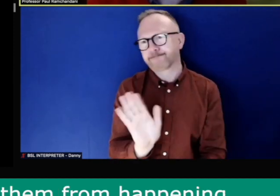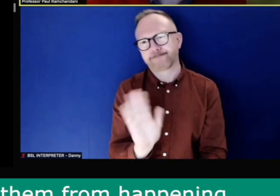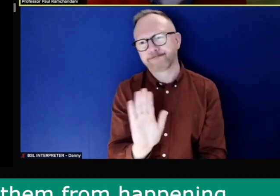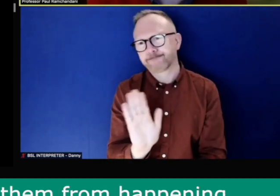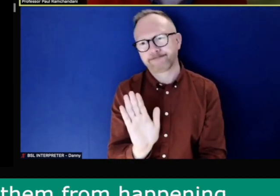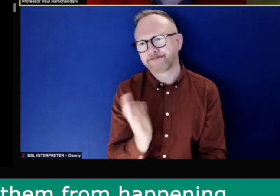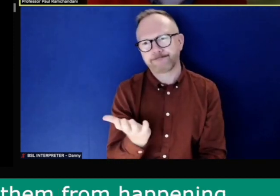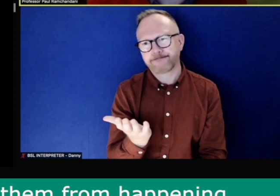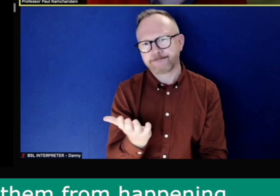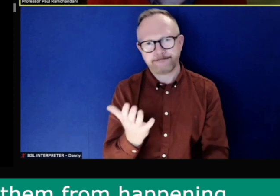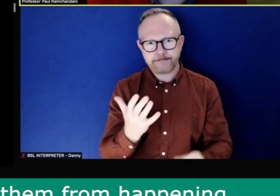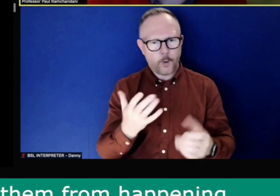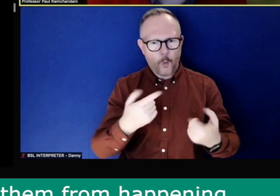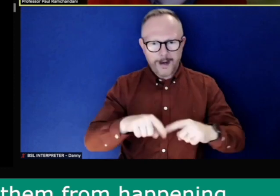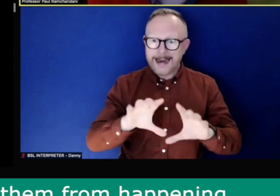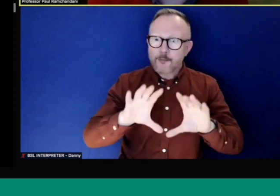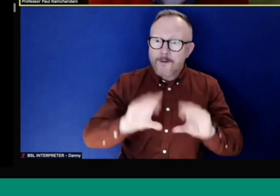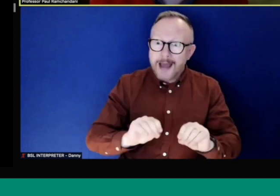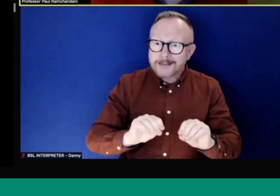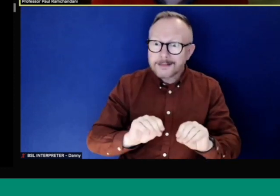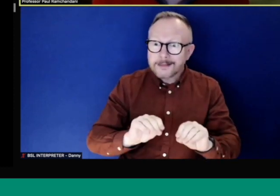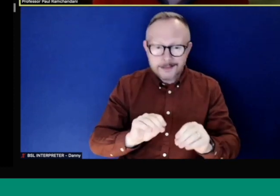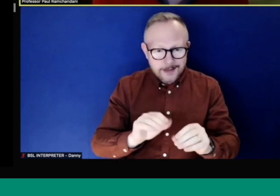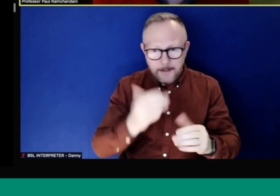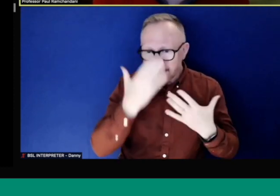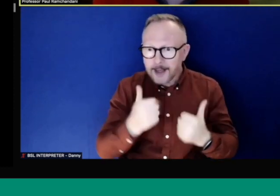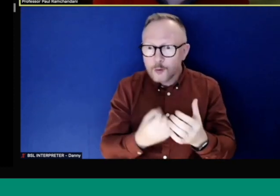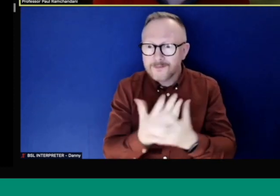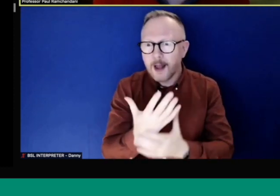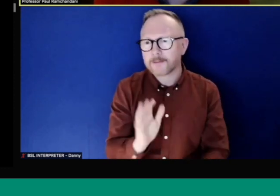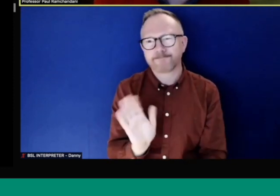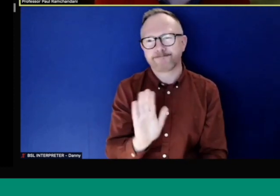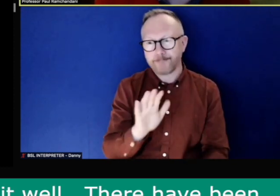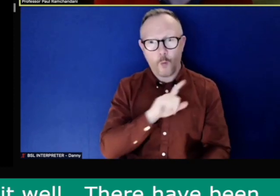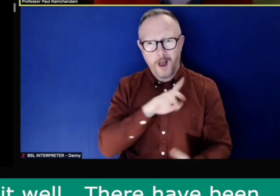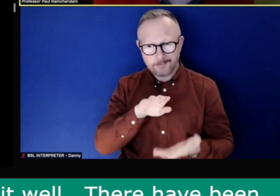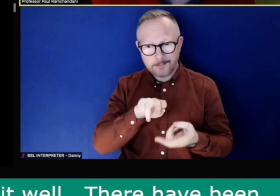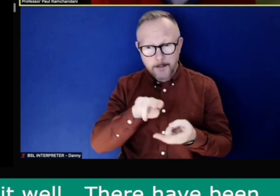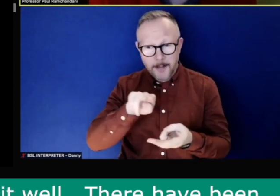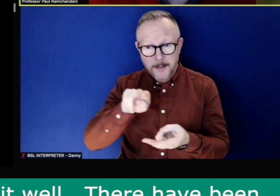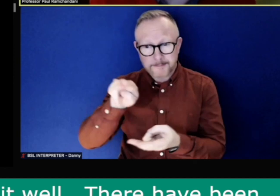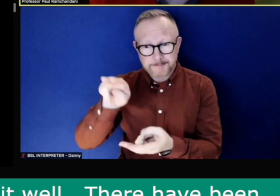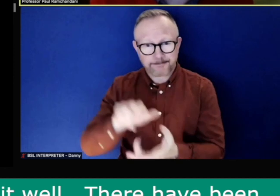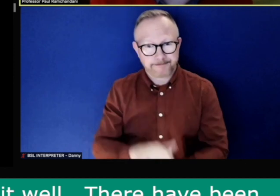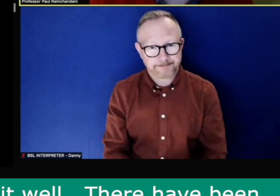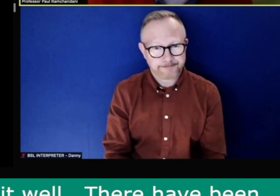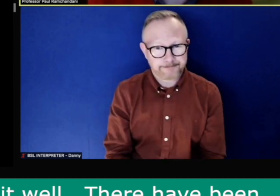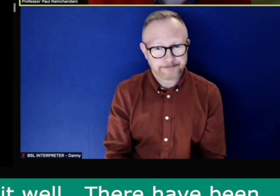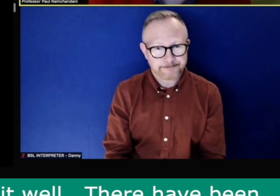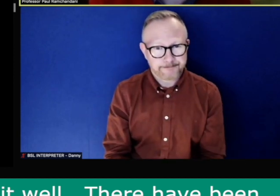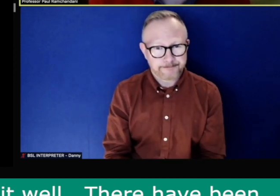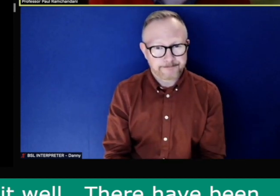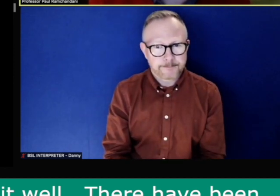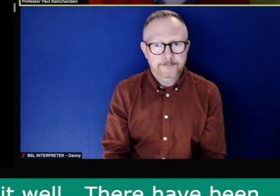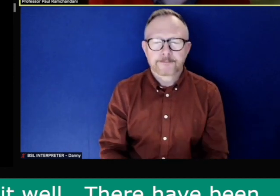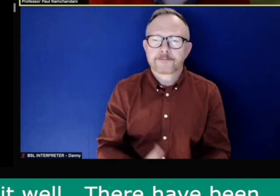of preventing them from happening. If we can move on to the next slide, please. So we have many of the tools that we need